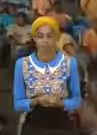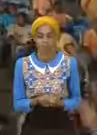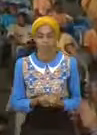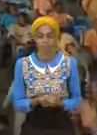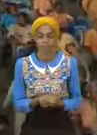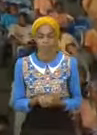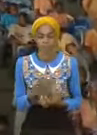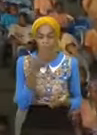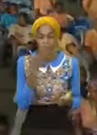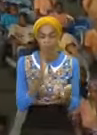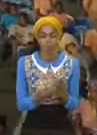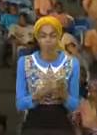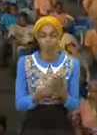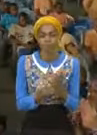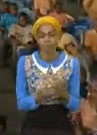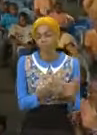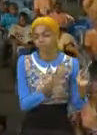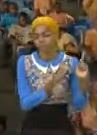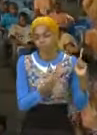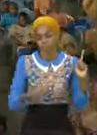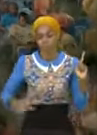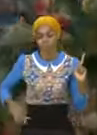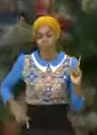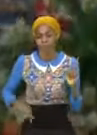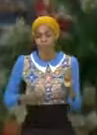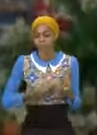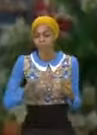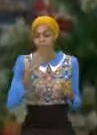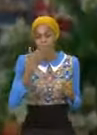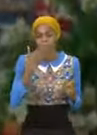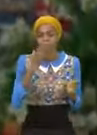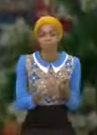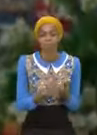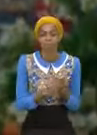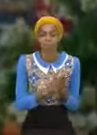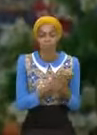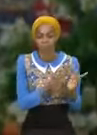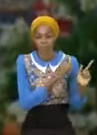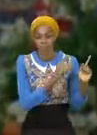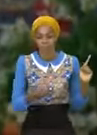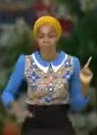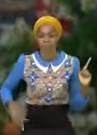Praise the Lord. I said, praise ye the Lord.